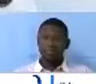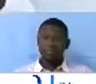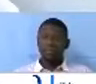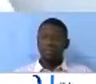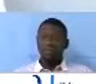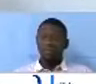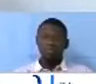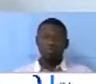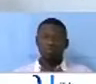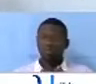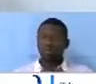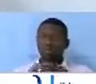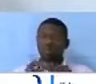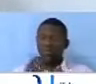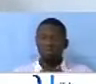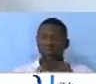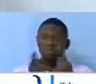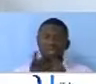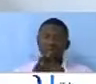things.